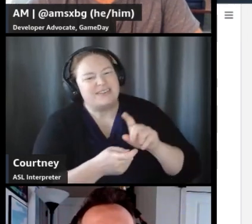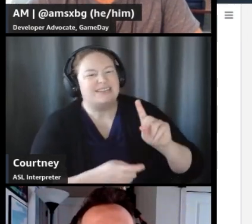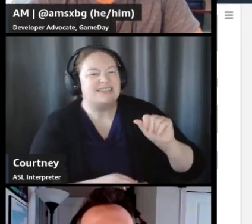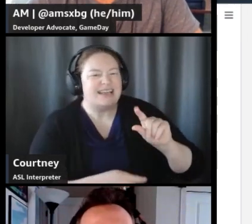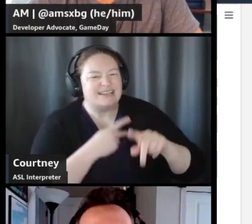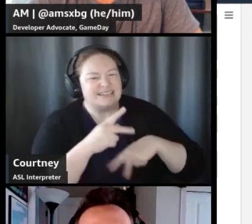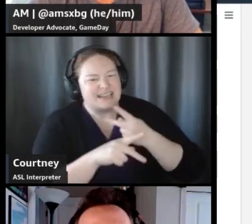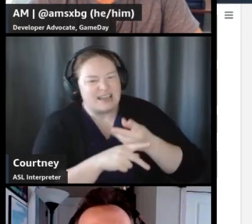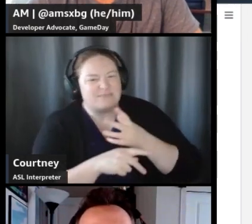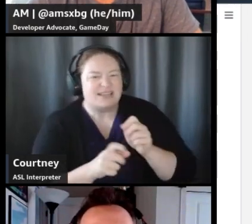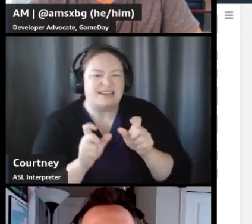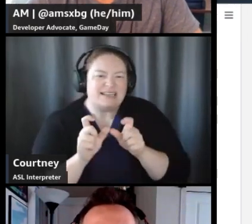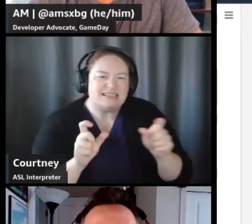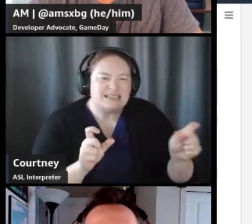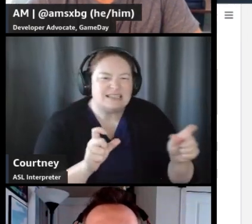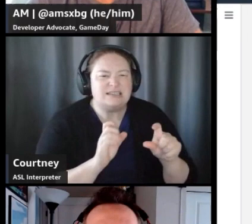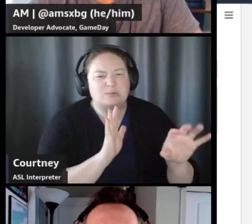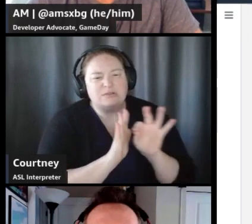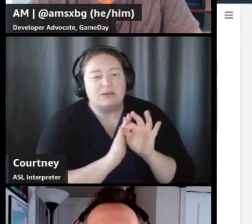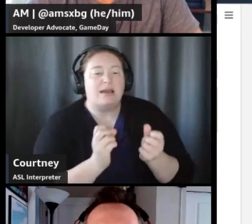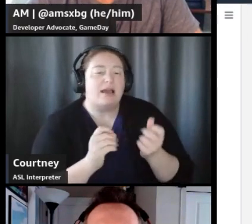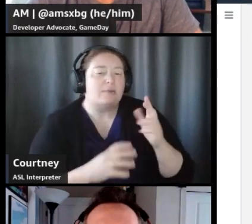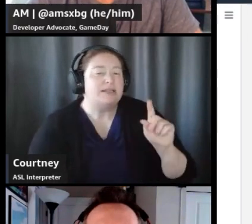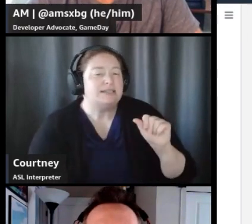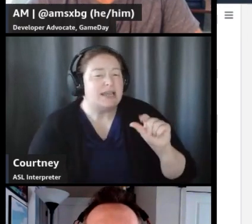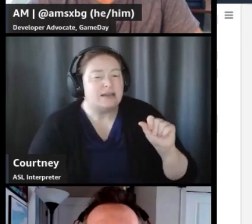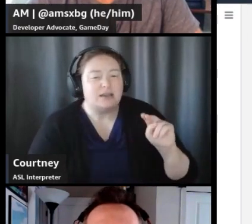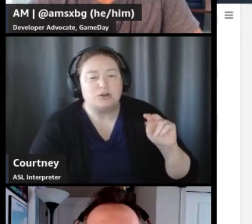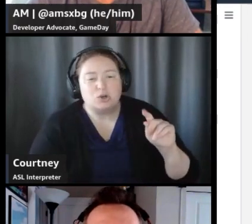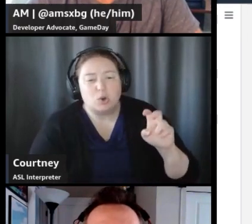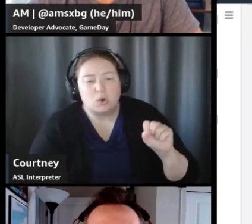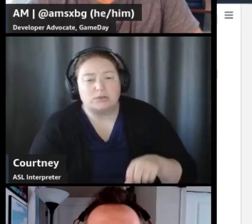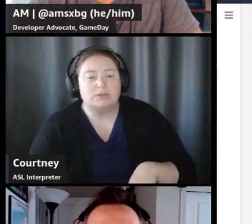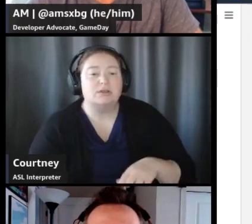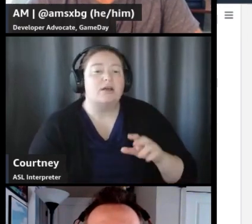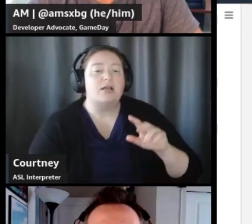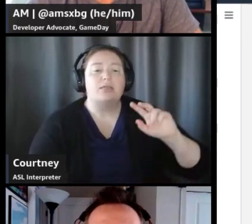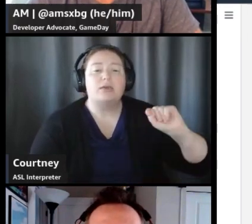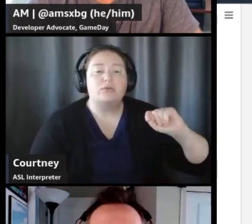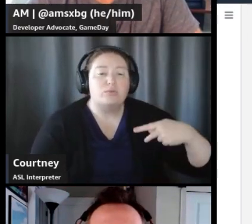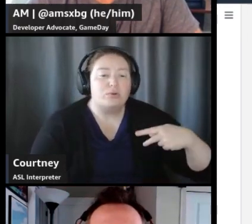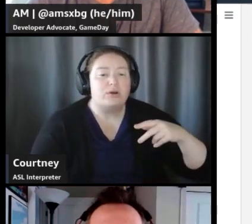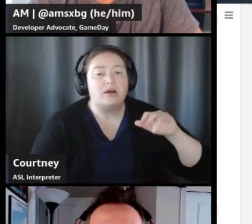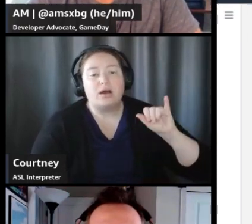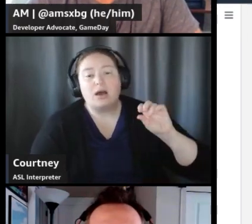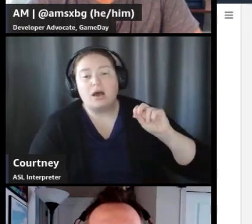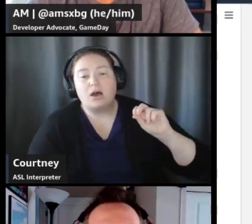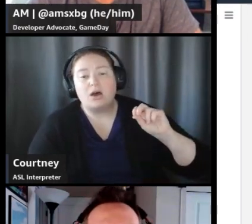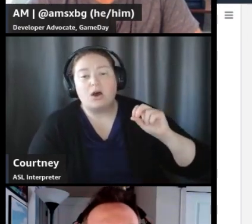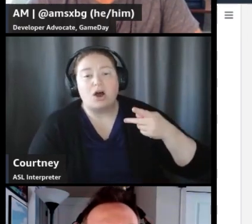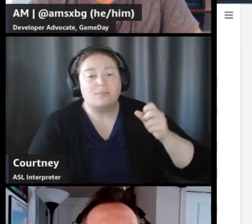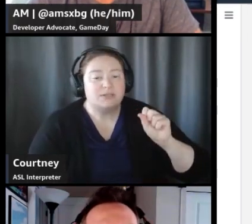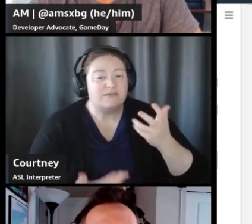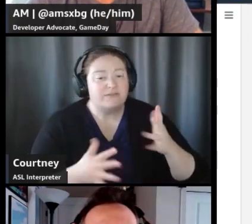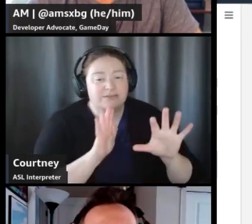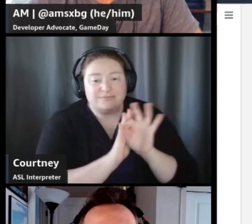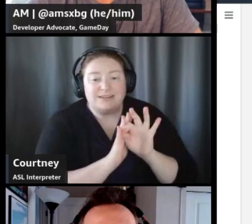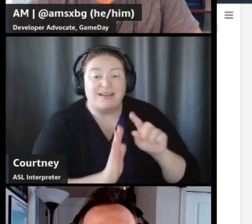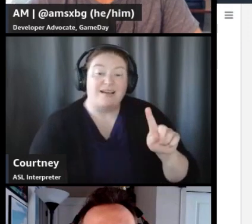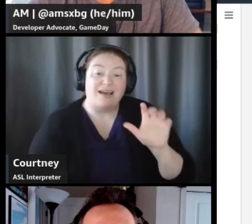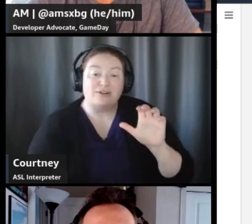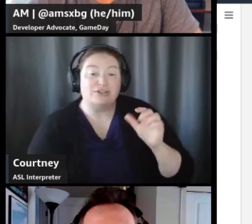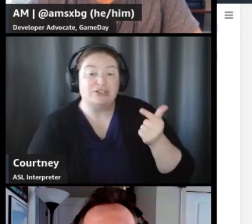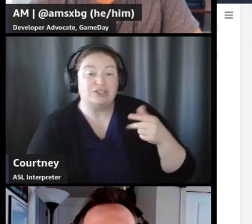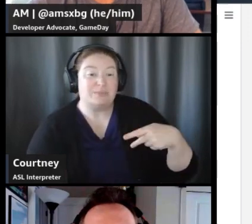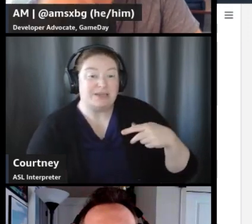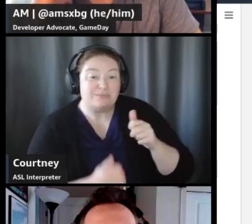that we have selected, number of data nodes, the throughput IOPS that we have already selected, 100 GB per node, which may not